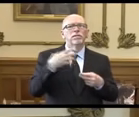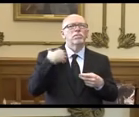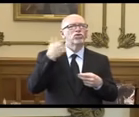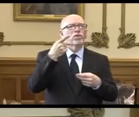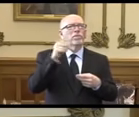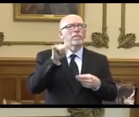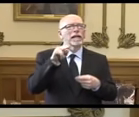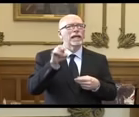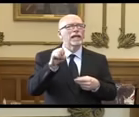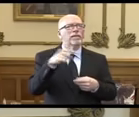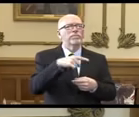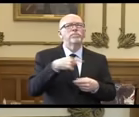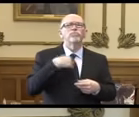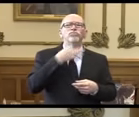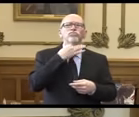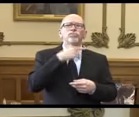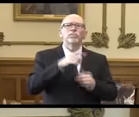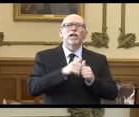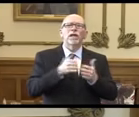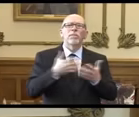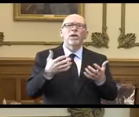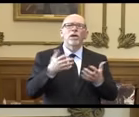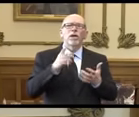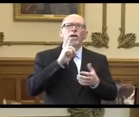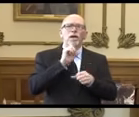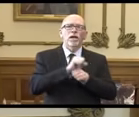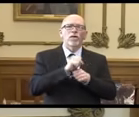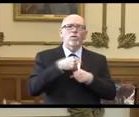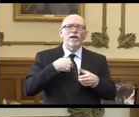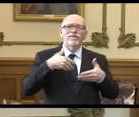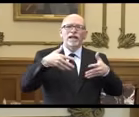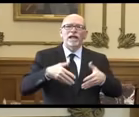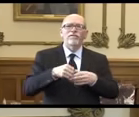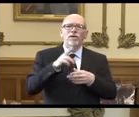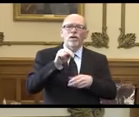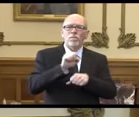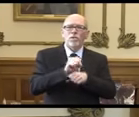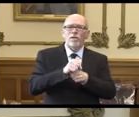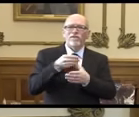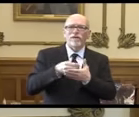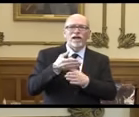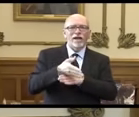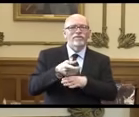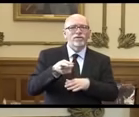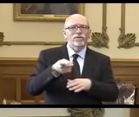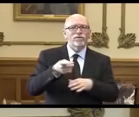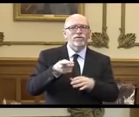Payne. I was curious how much we've actually got left in our unemployment fund after,